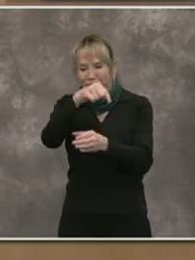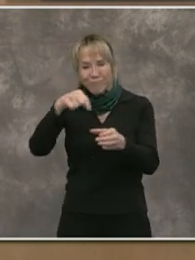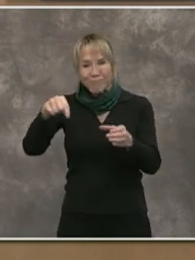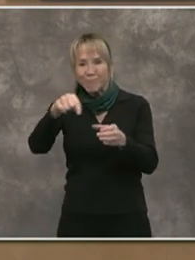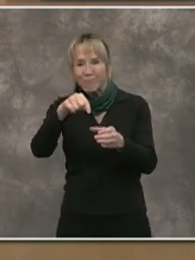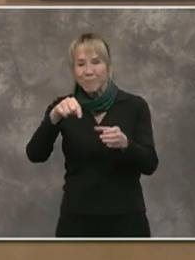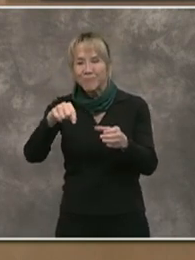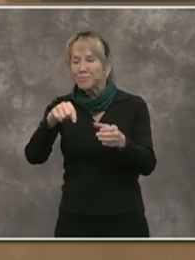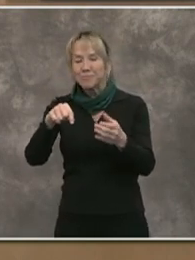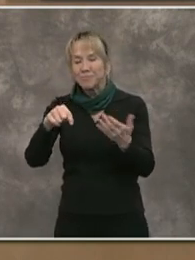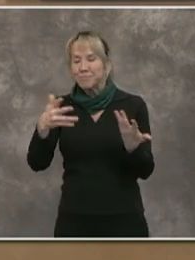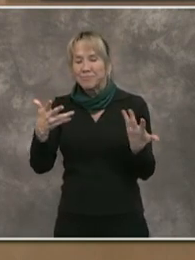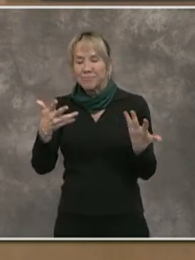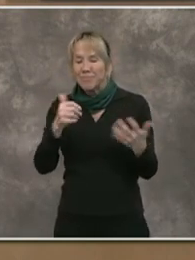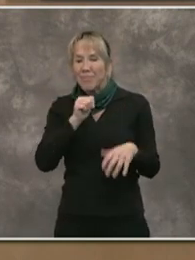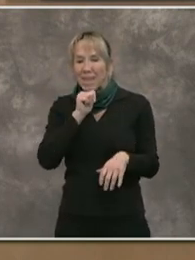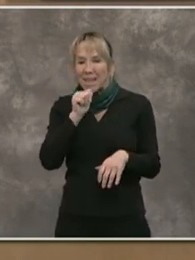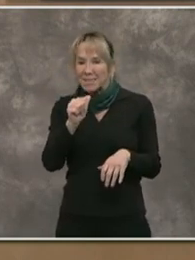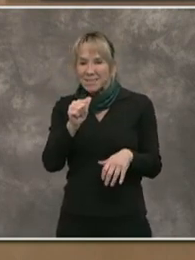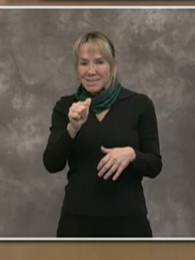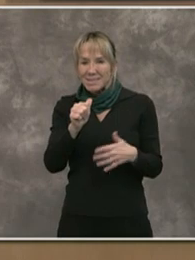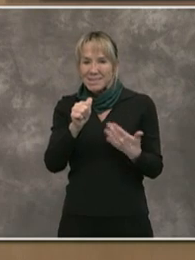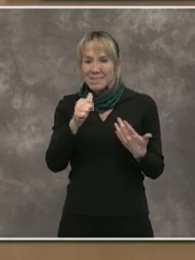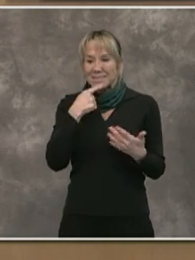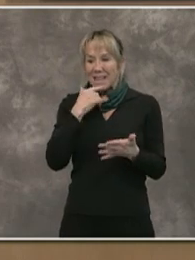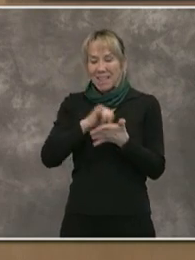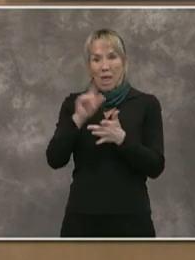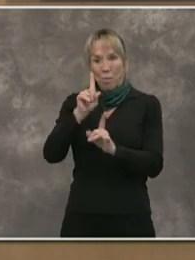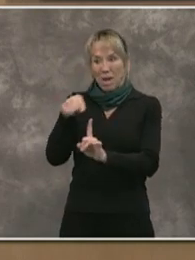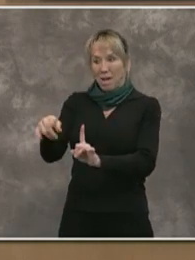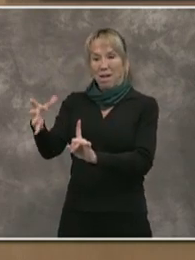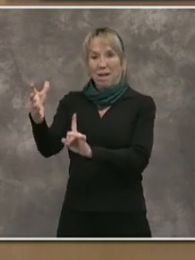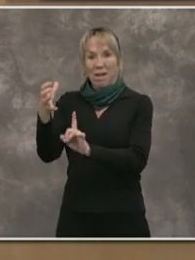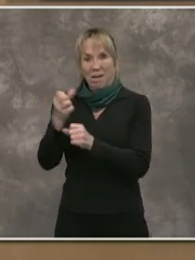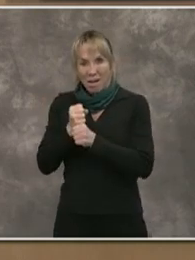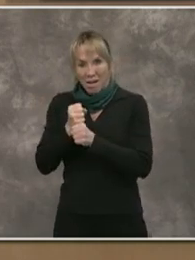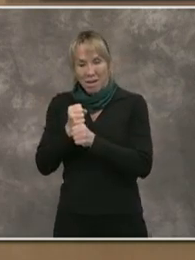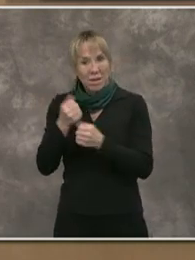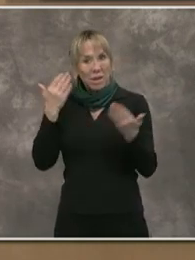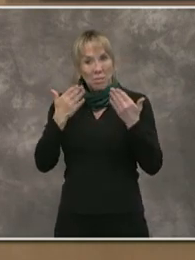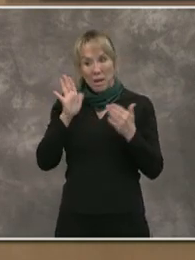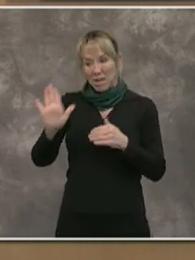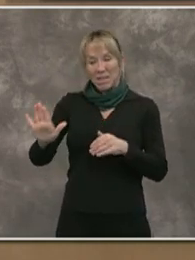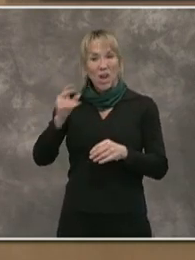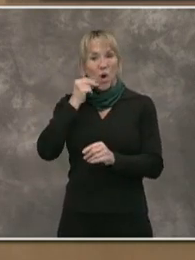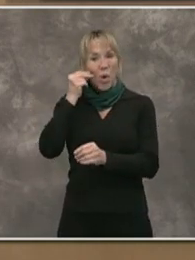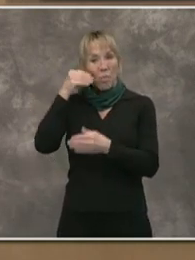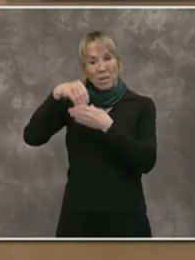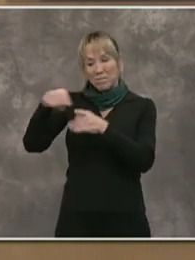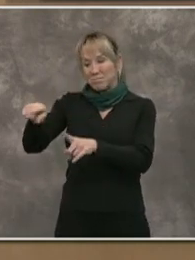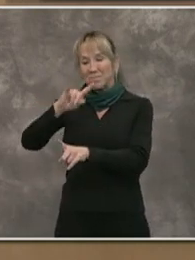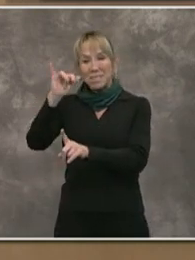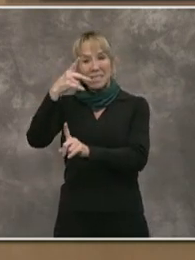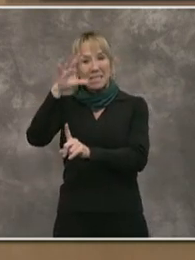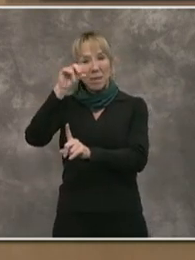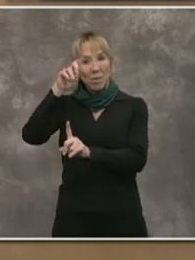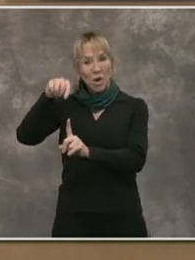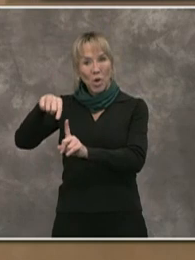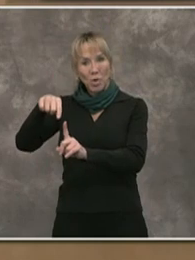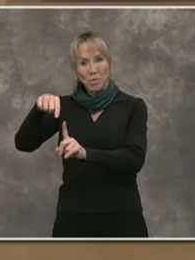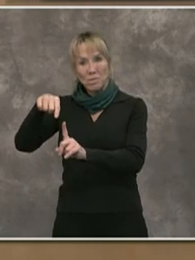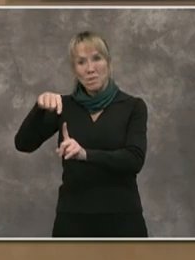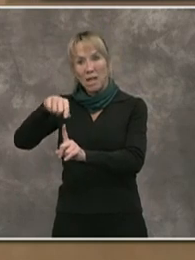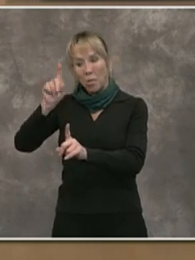where they reside, but it doesn't mean that's where they were infected. It doesn't mean that where they may have exposed others. And